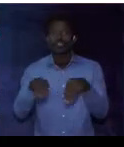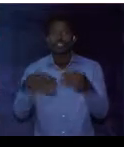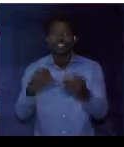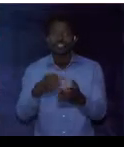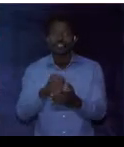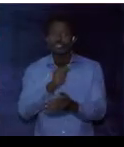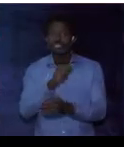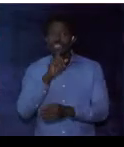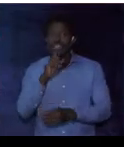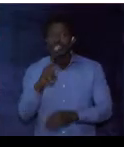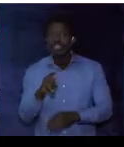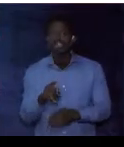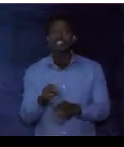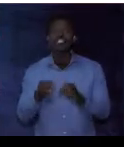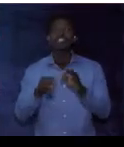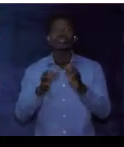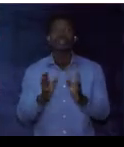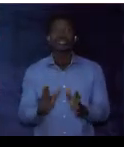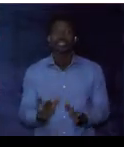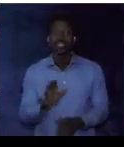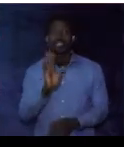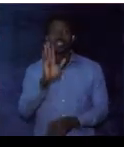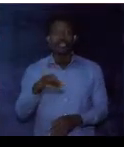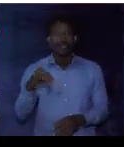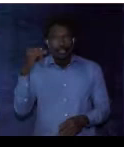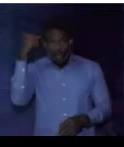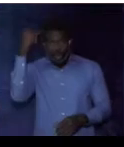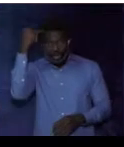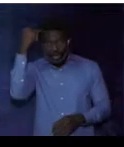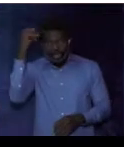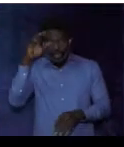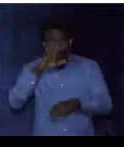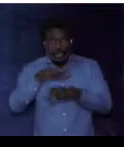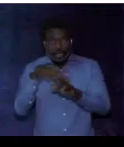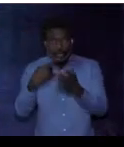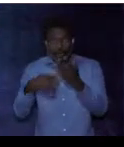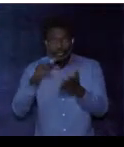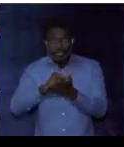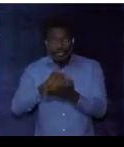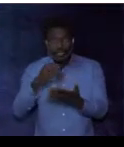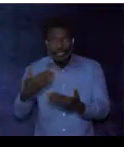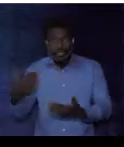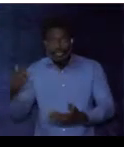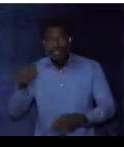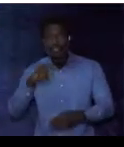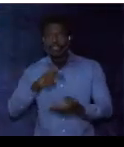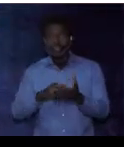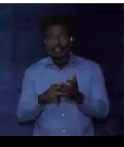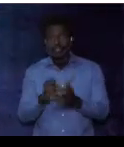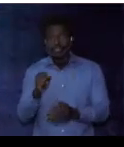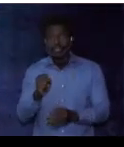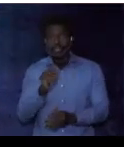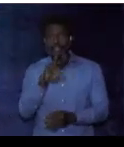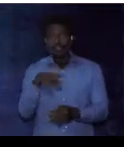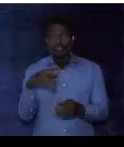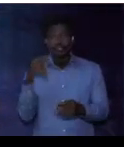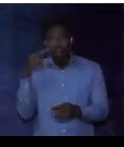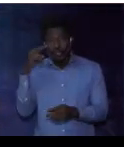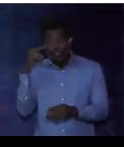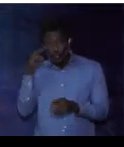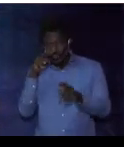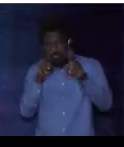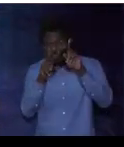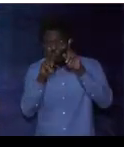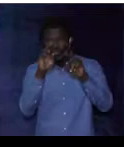reality, an interpretation, your ideas on what that thing means,